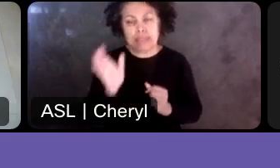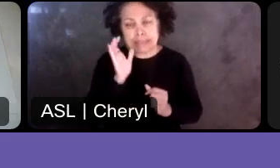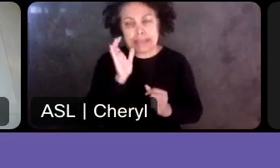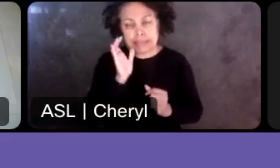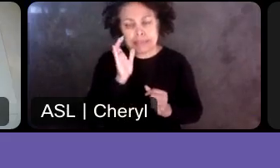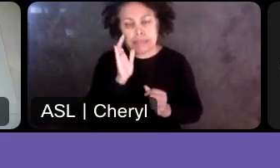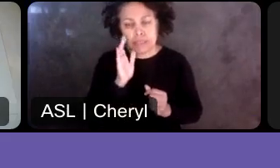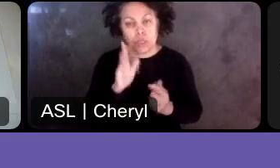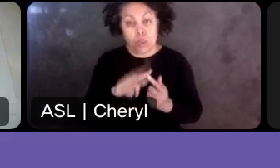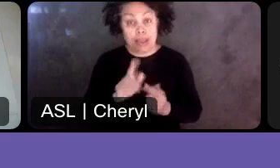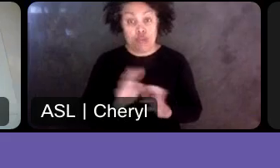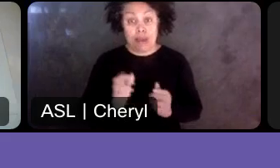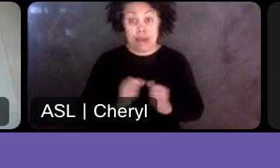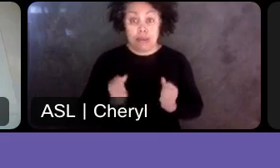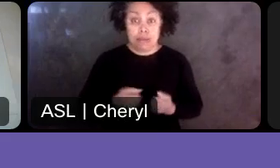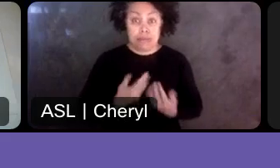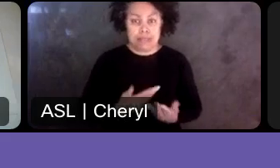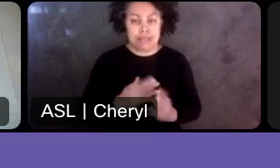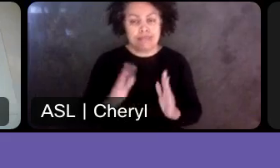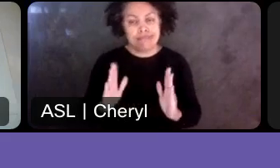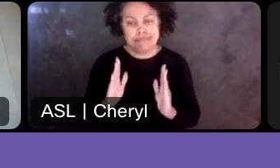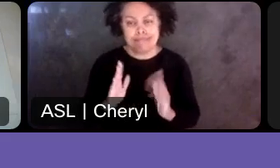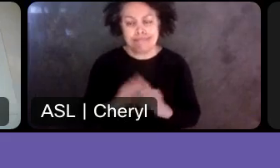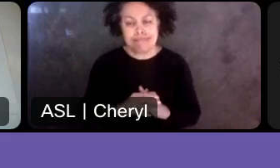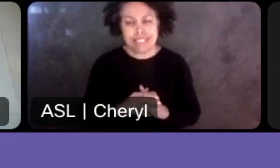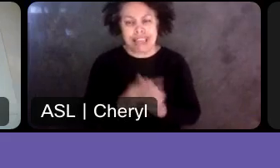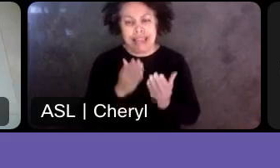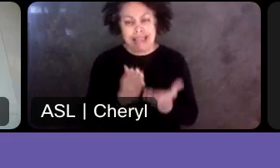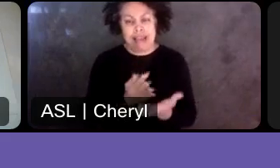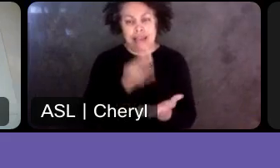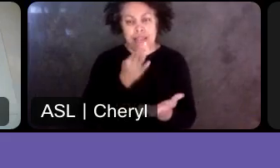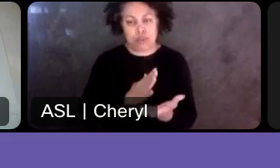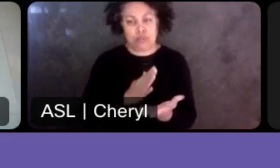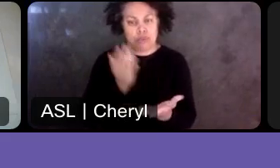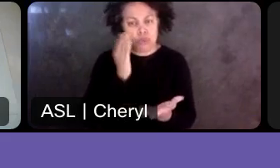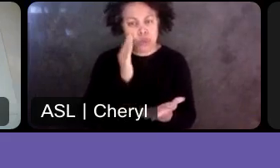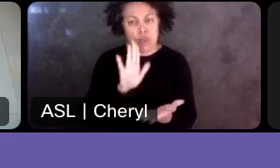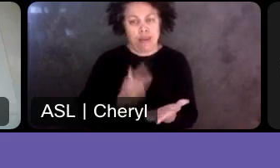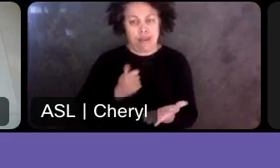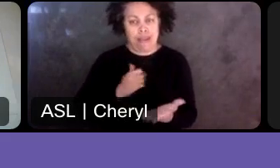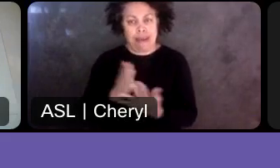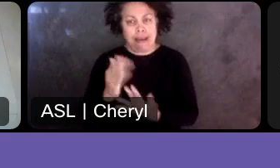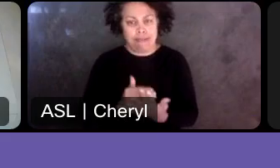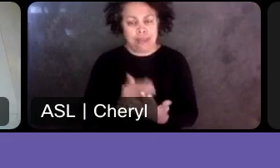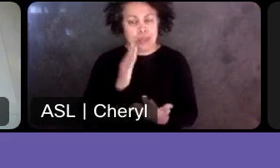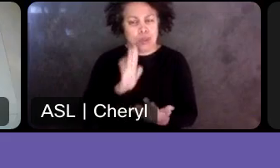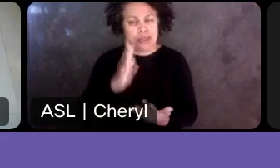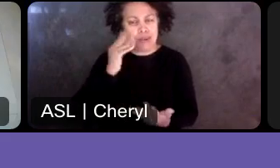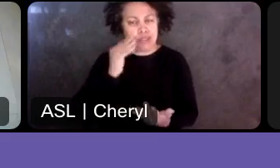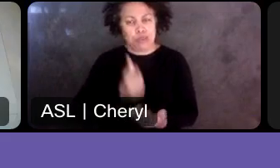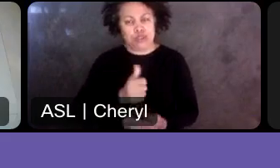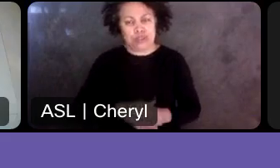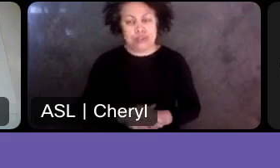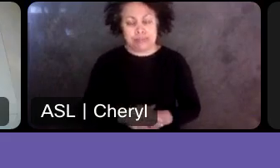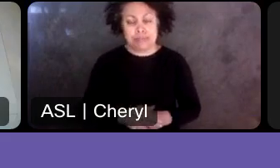voices, acknowledging them as the experts of their own lives and experiences. You can access the new collection